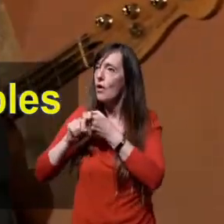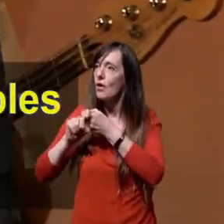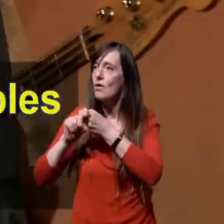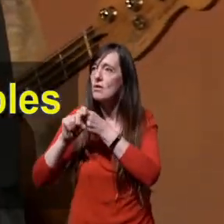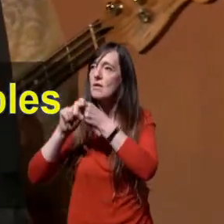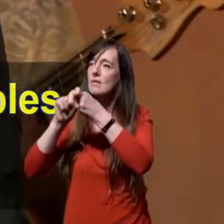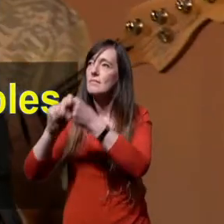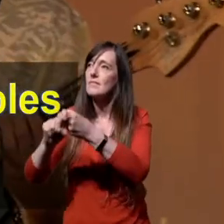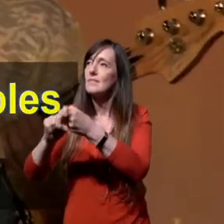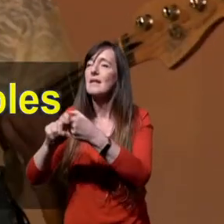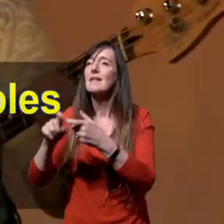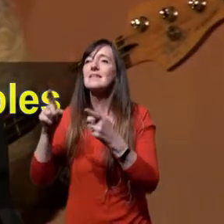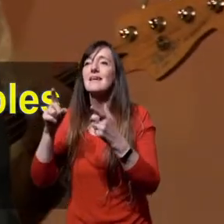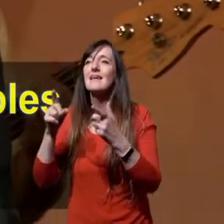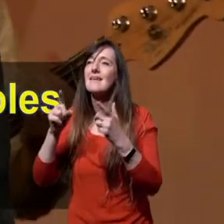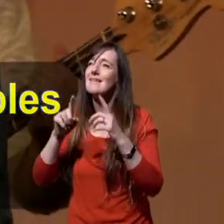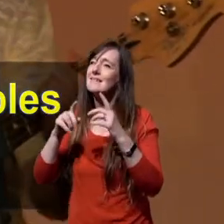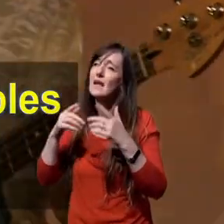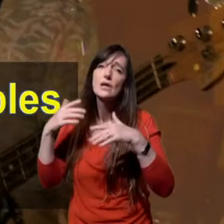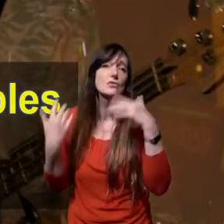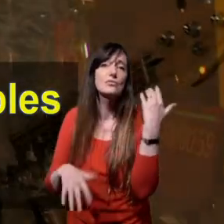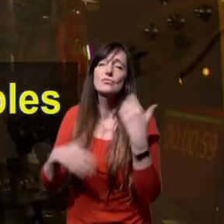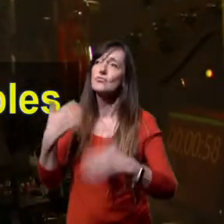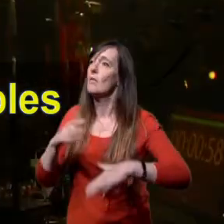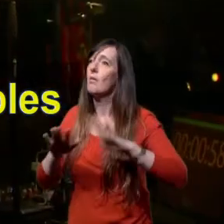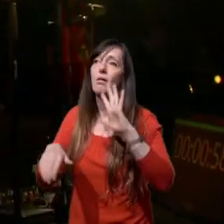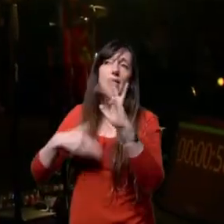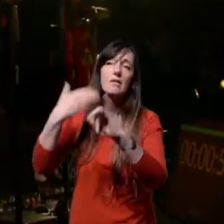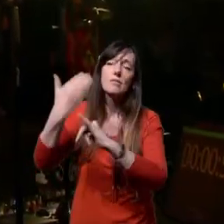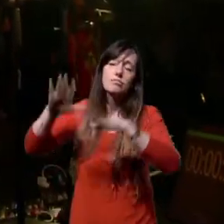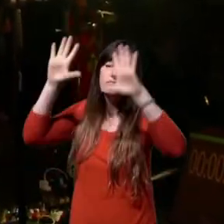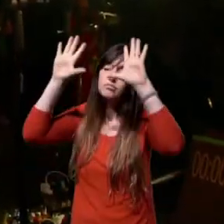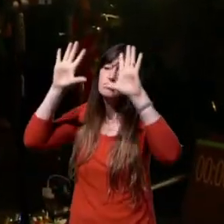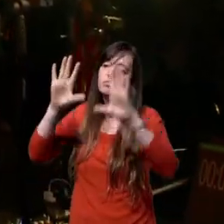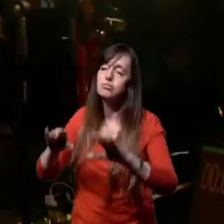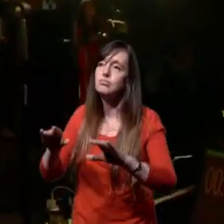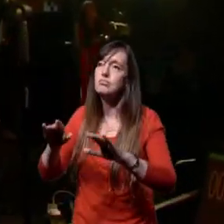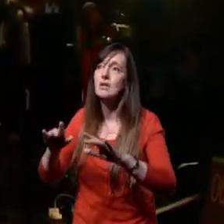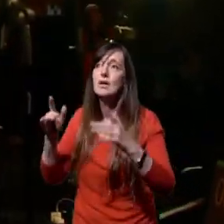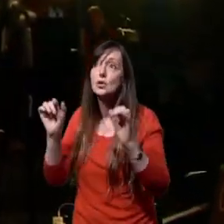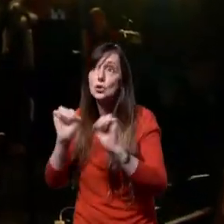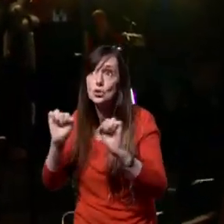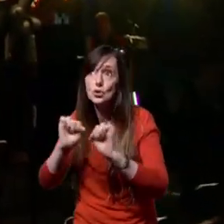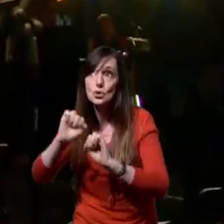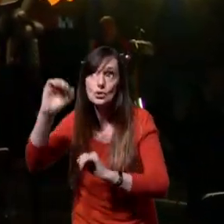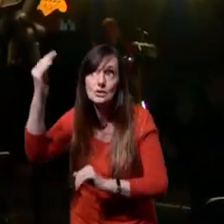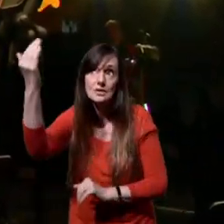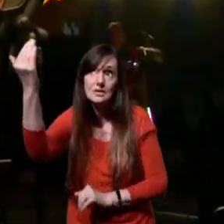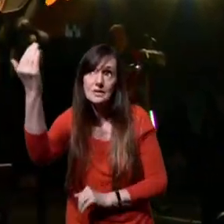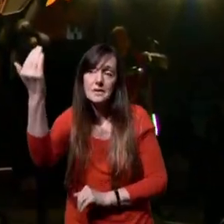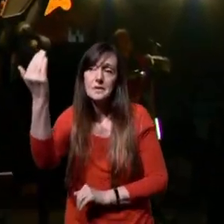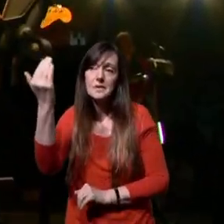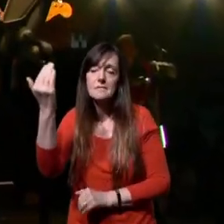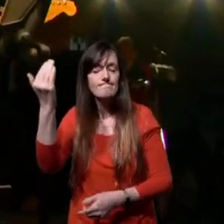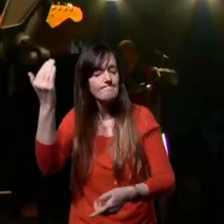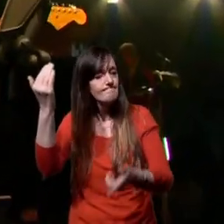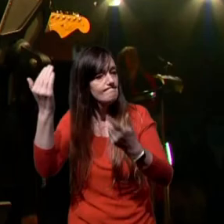on. There will be an end to these troubles, but until that day